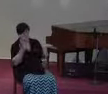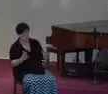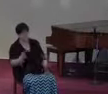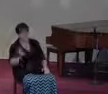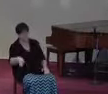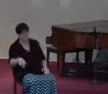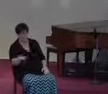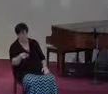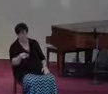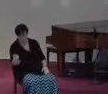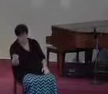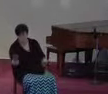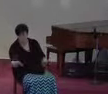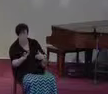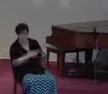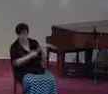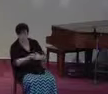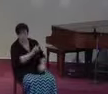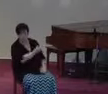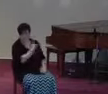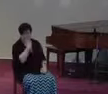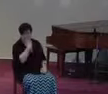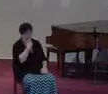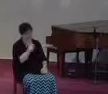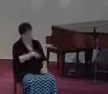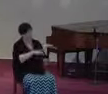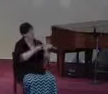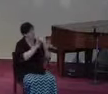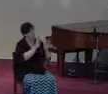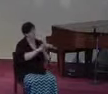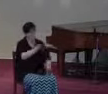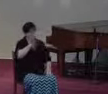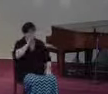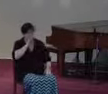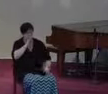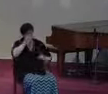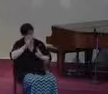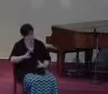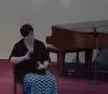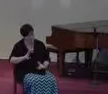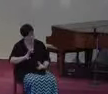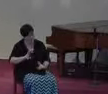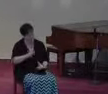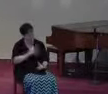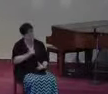He's spoken to her respectfully. She knows. He's going to do something.